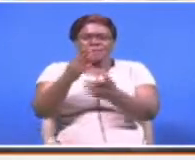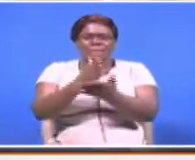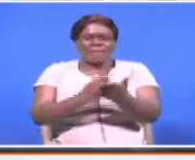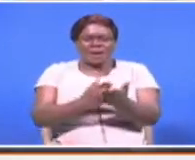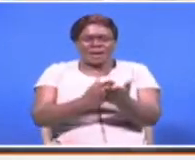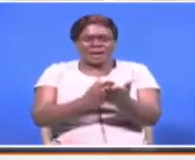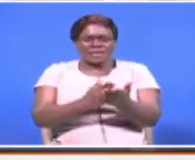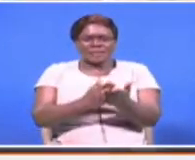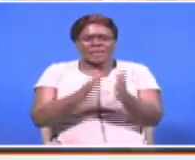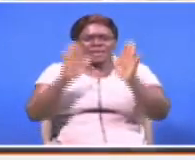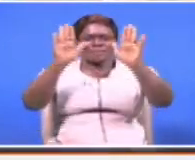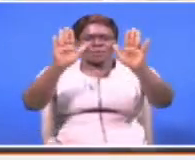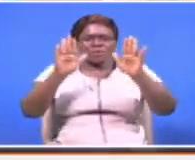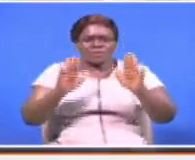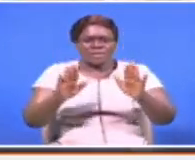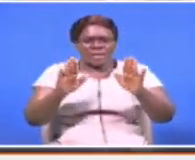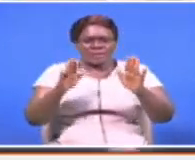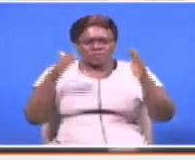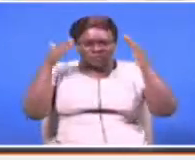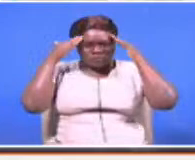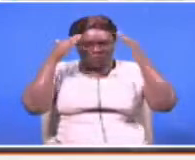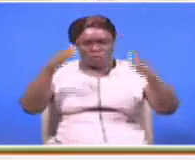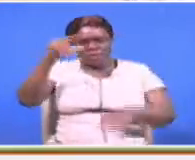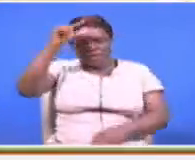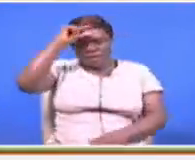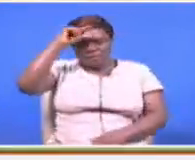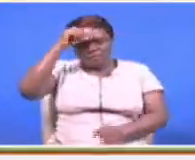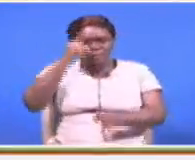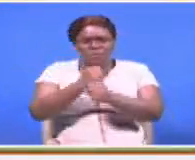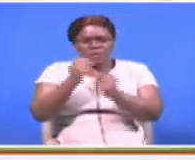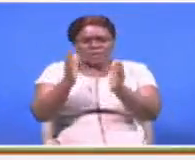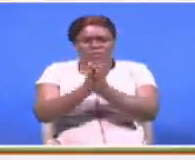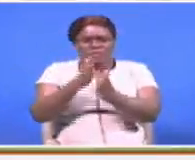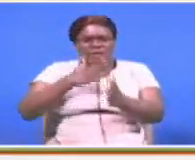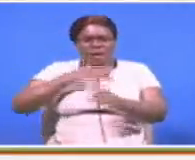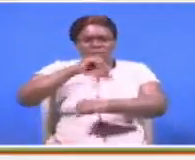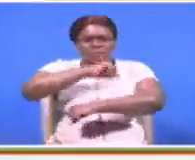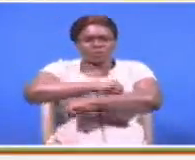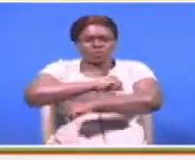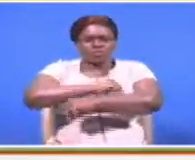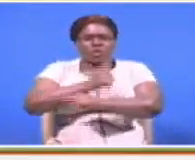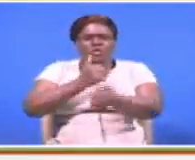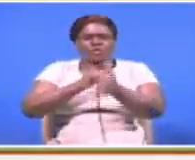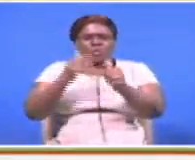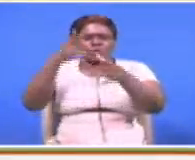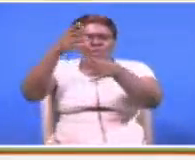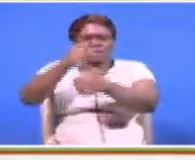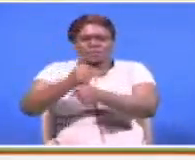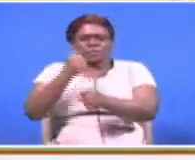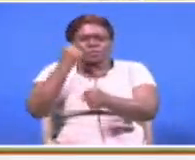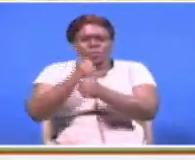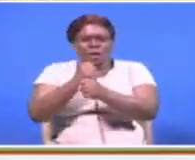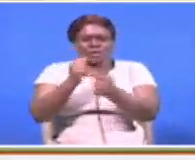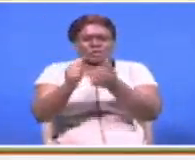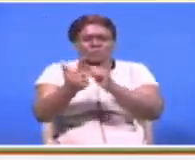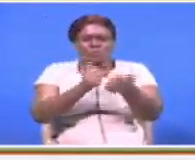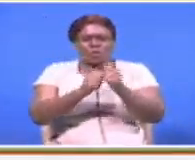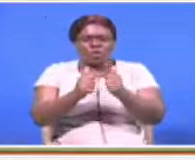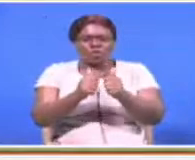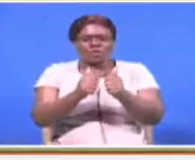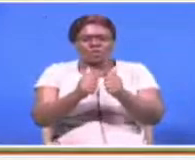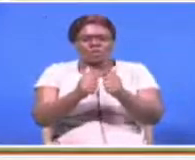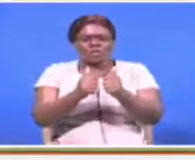that particular very important aspect, the government is working with our school sports association, working with sports fans,